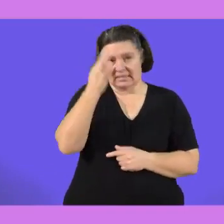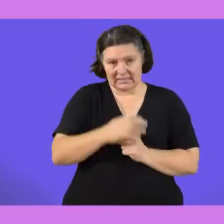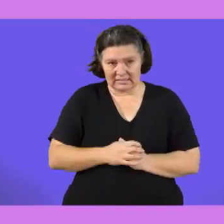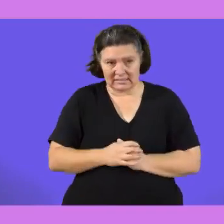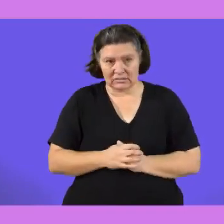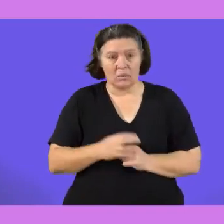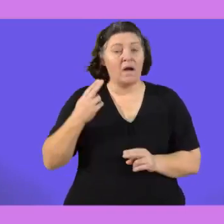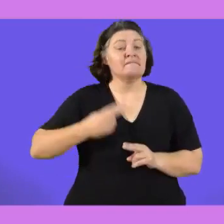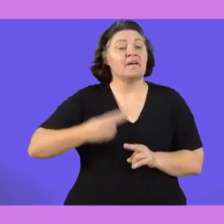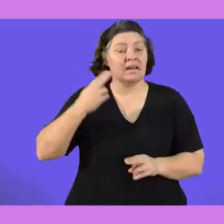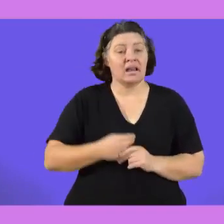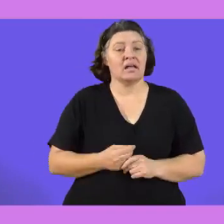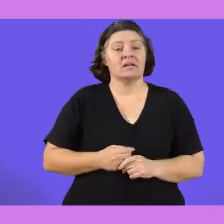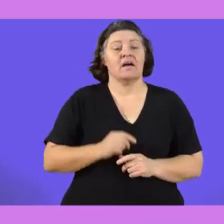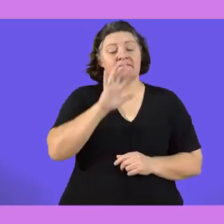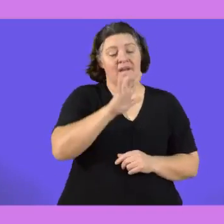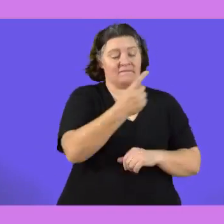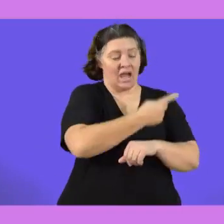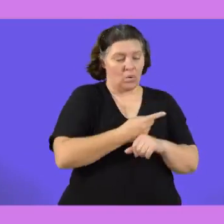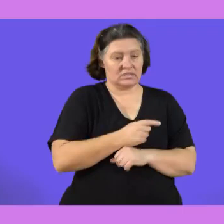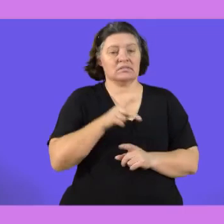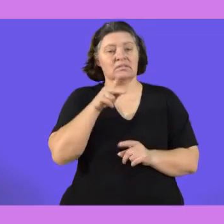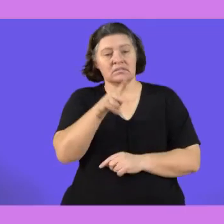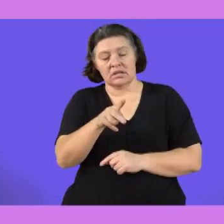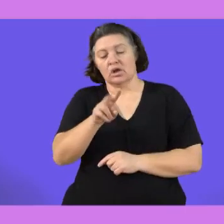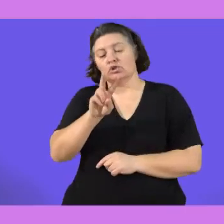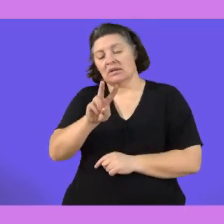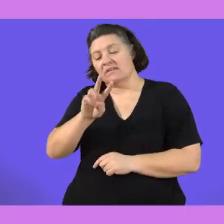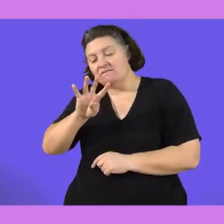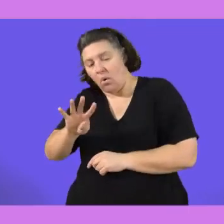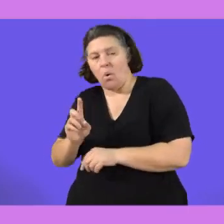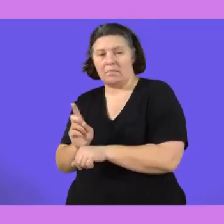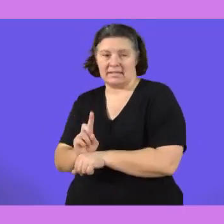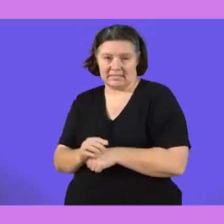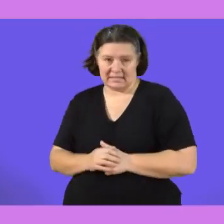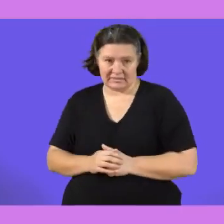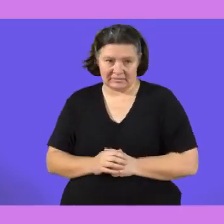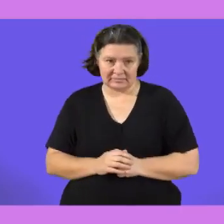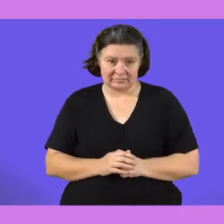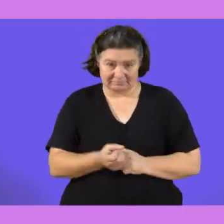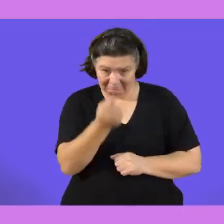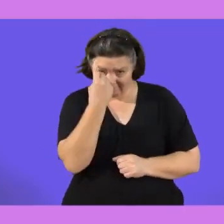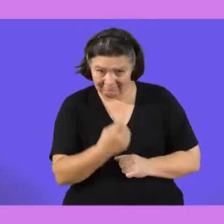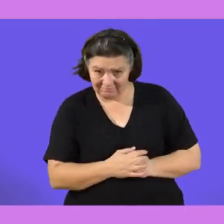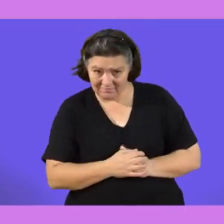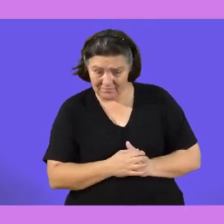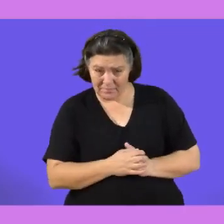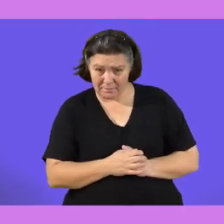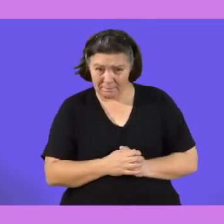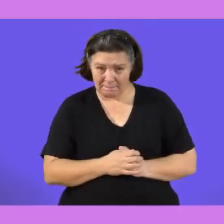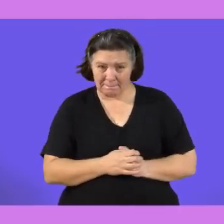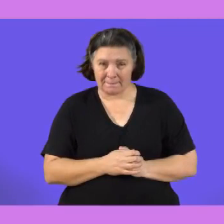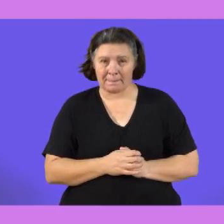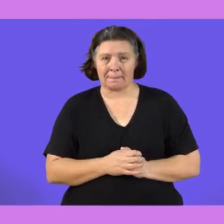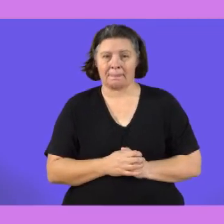my final answer, it will be 5 hours and 24 minutes. So I hope that makes sense. Right, let's look